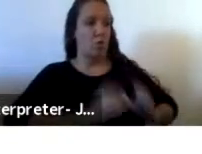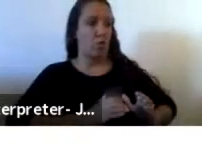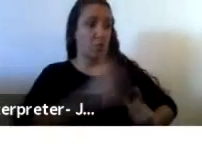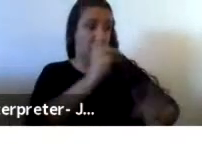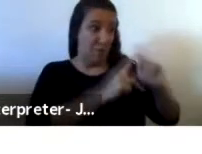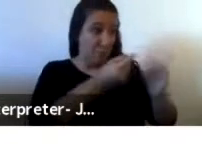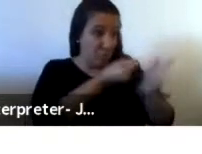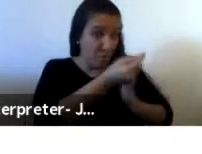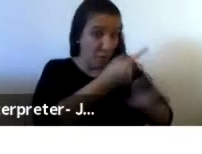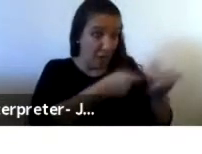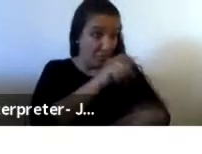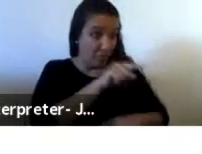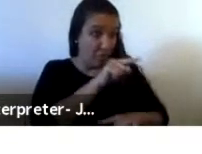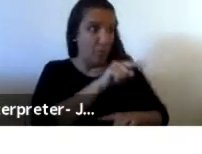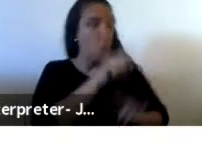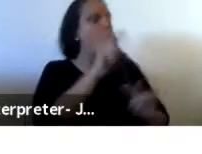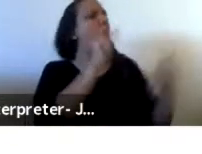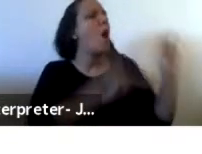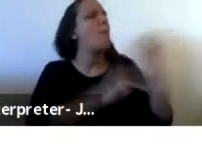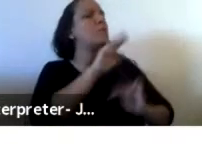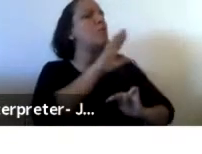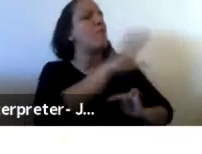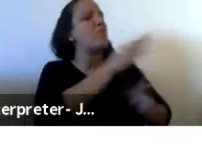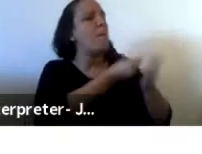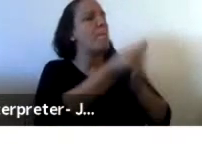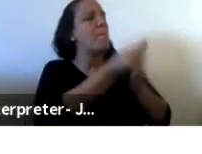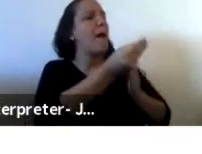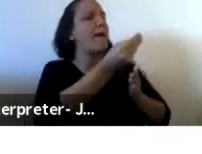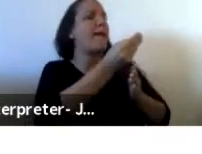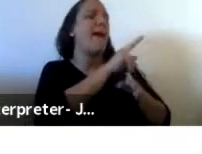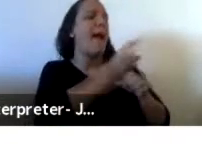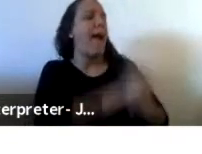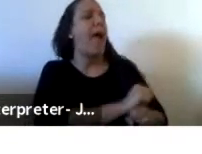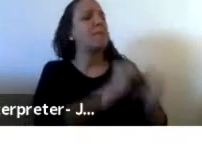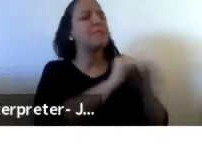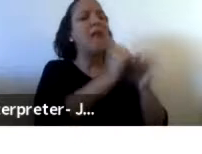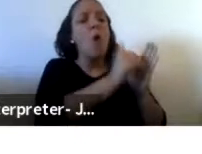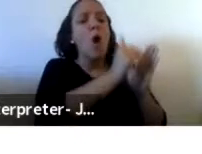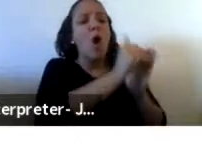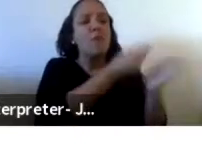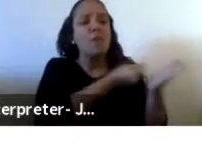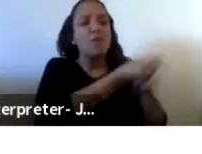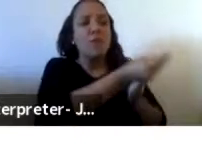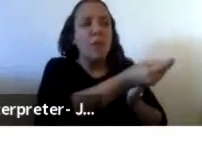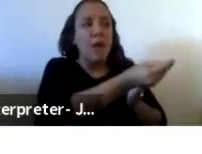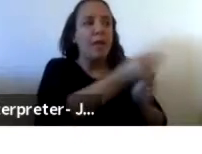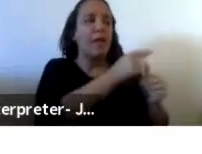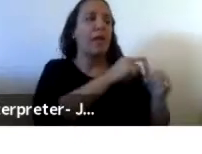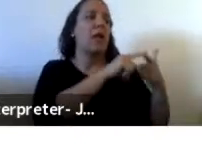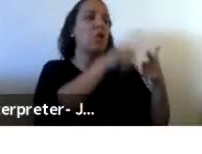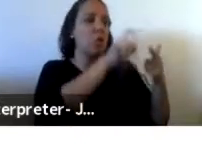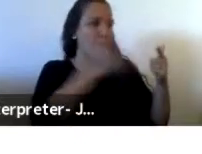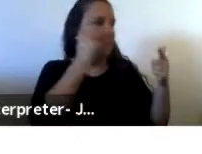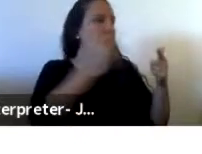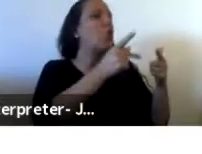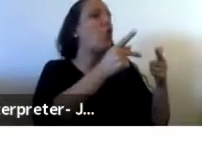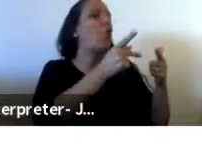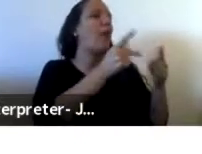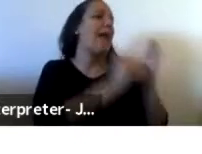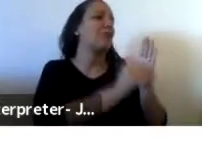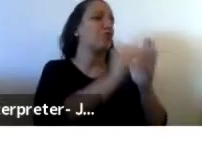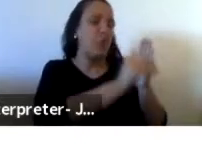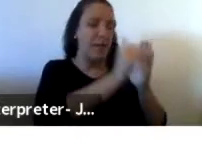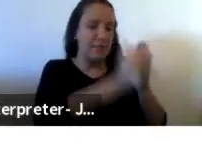you, observe their buying habits. How often were they buying? You definitely need to look at trends and how things are shifting and